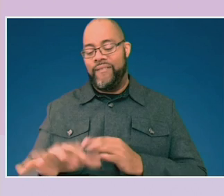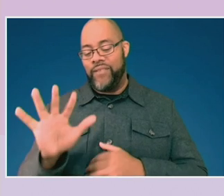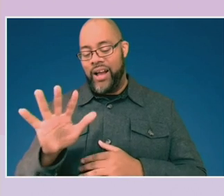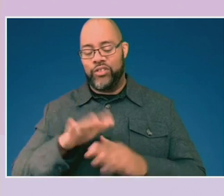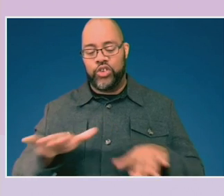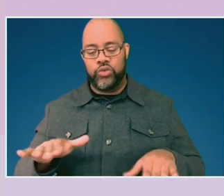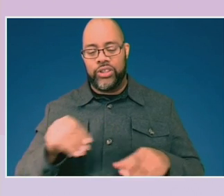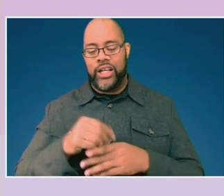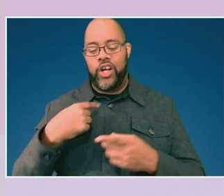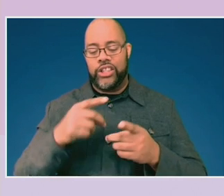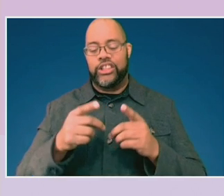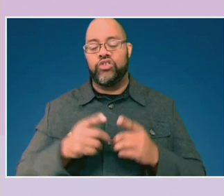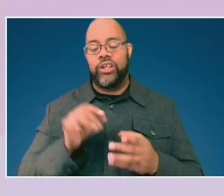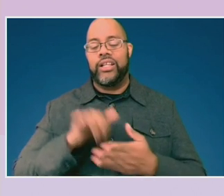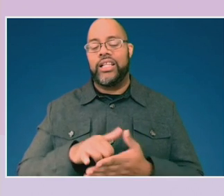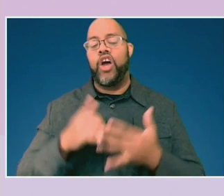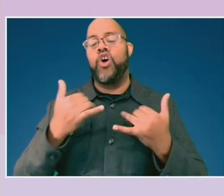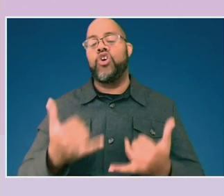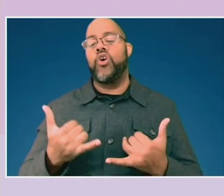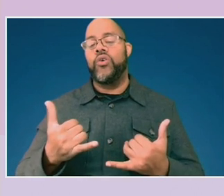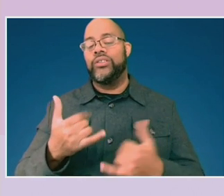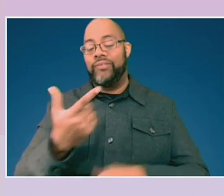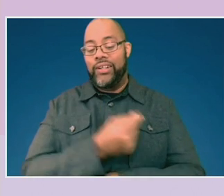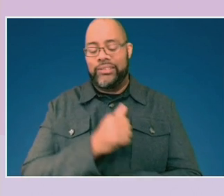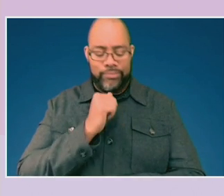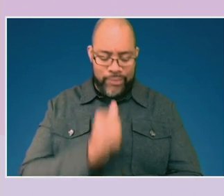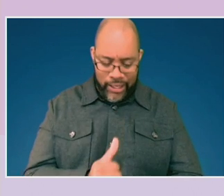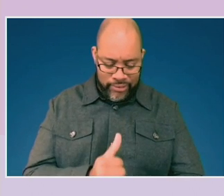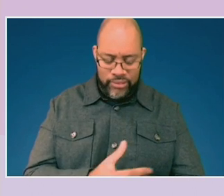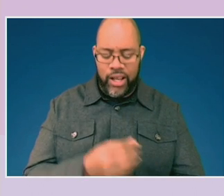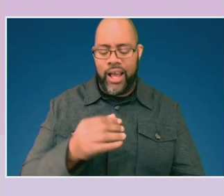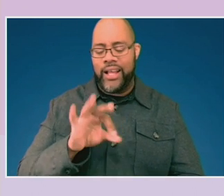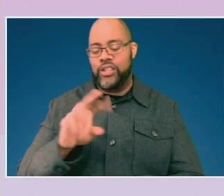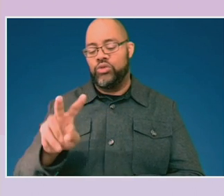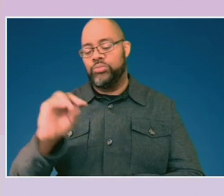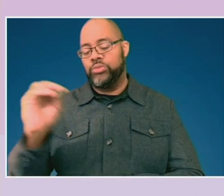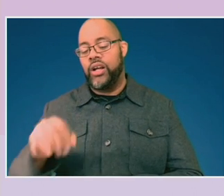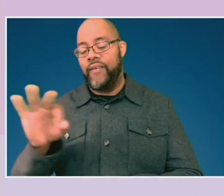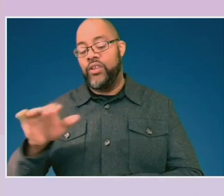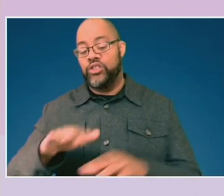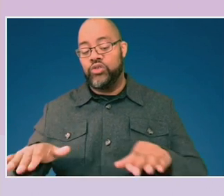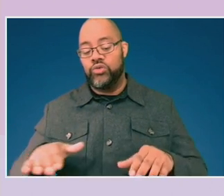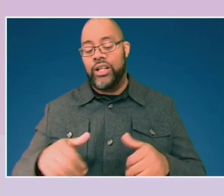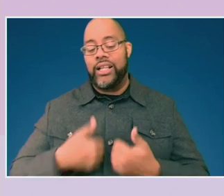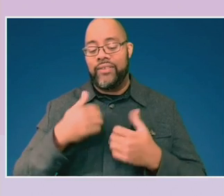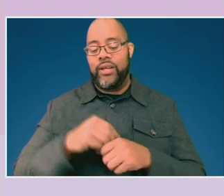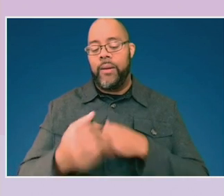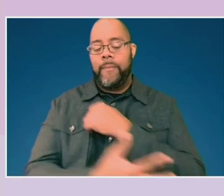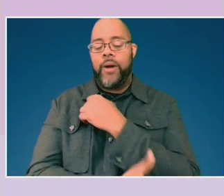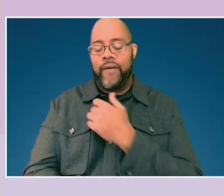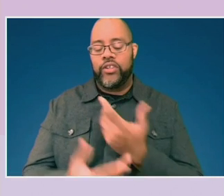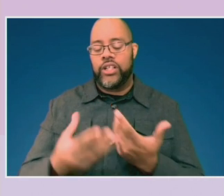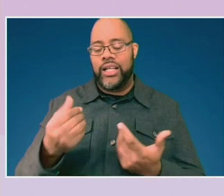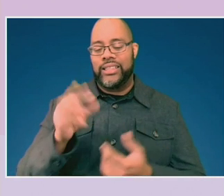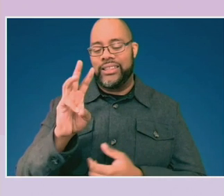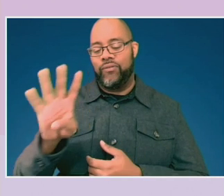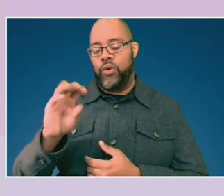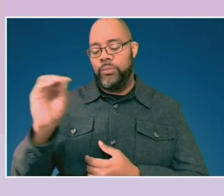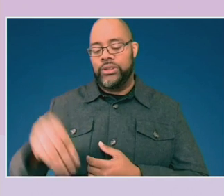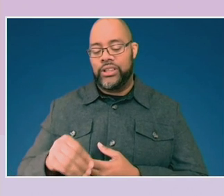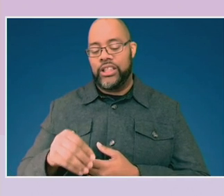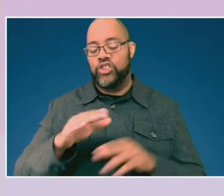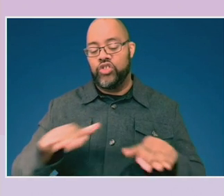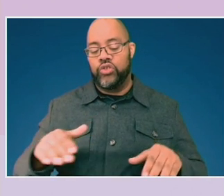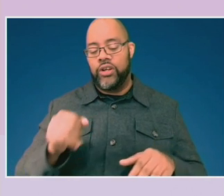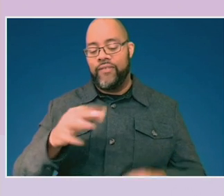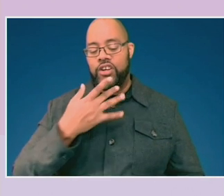our district that weren't current on vaccines. And 92% of those were children living in poverty, and 64% were children of color.